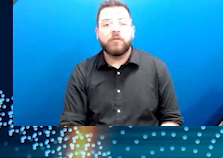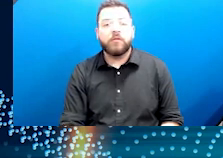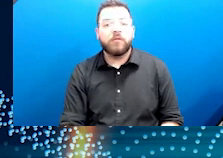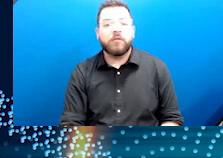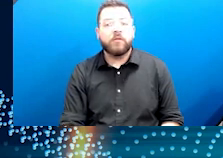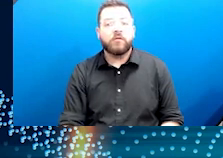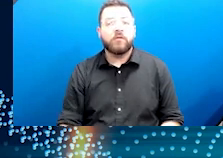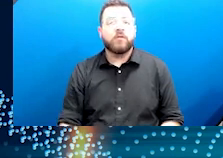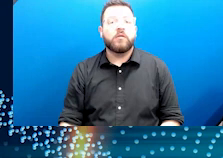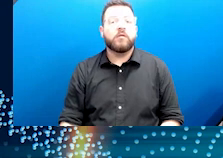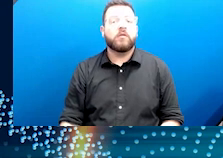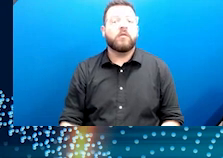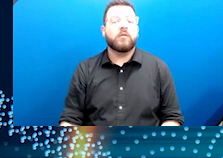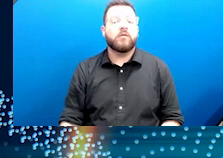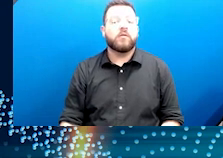different